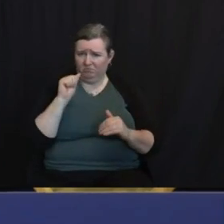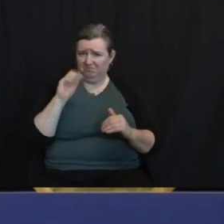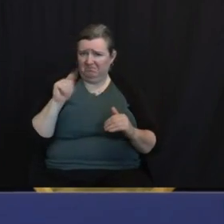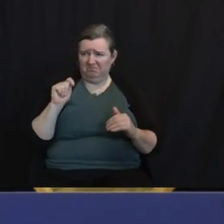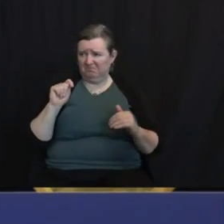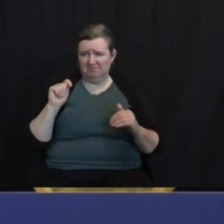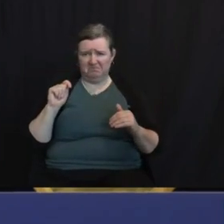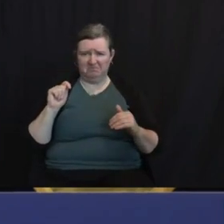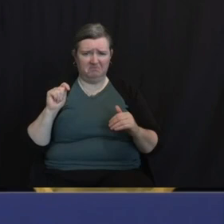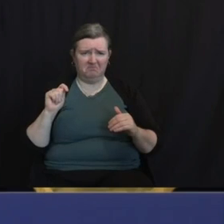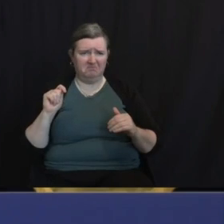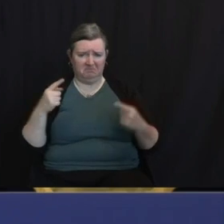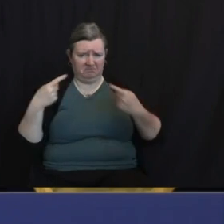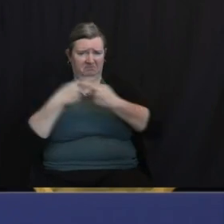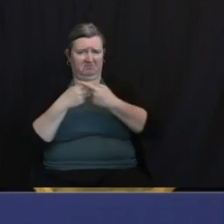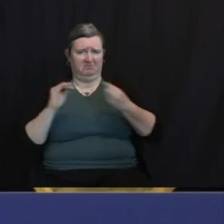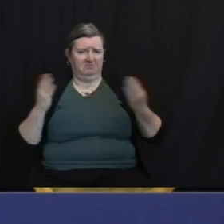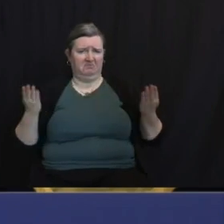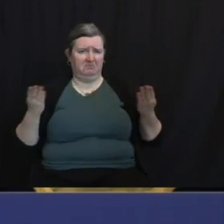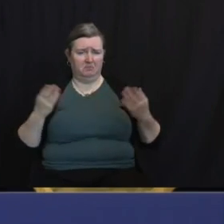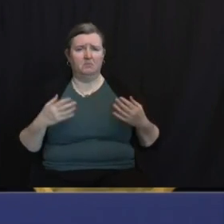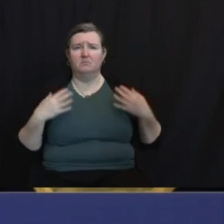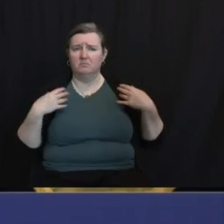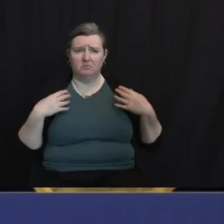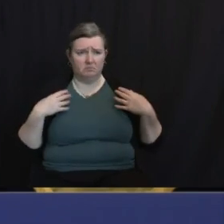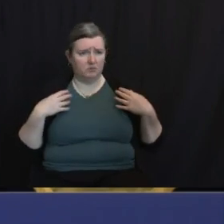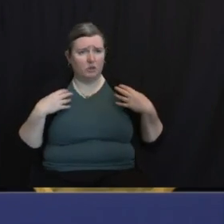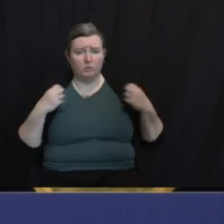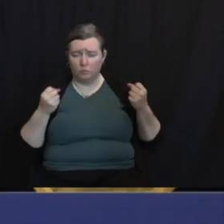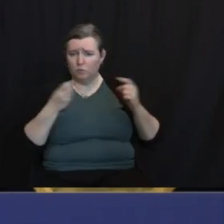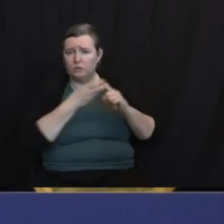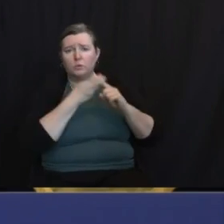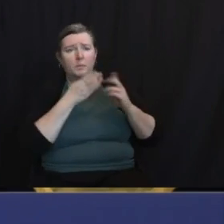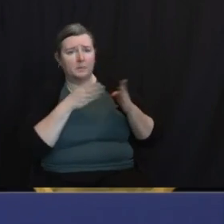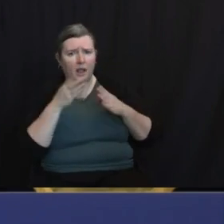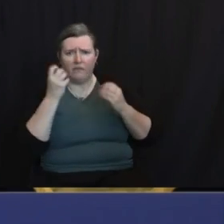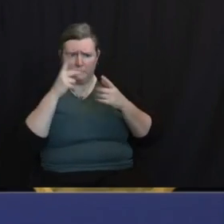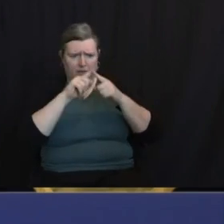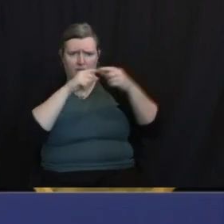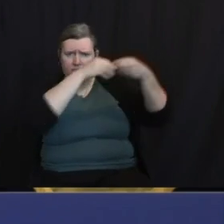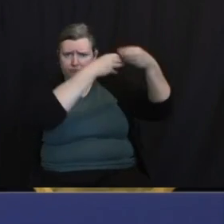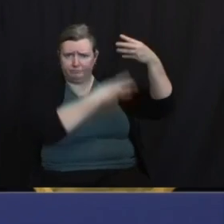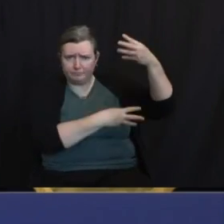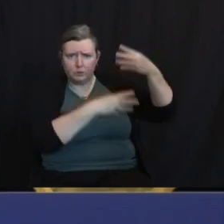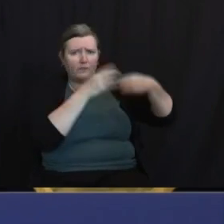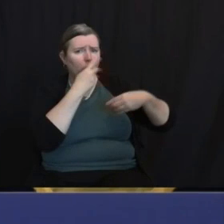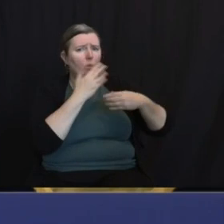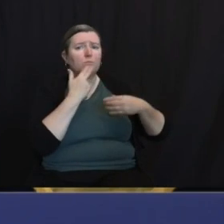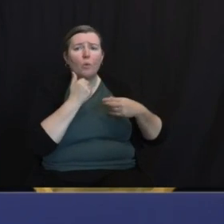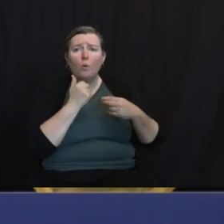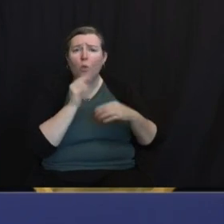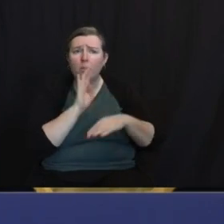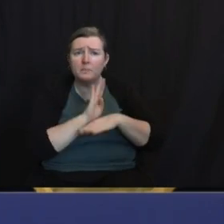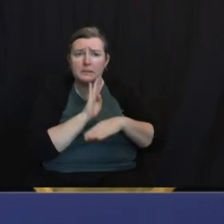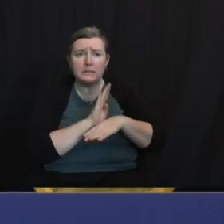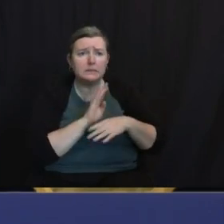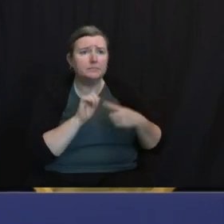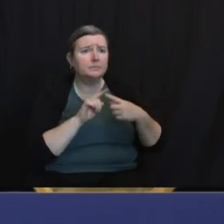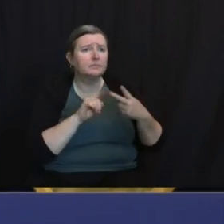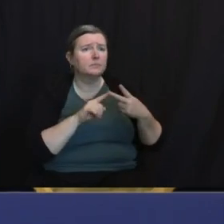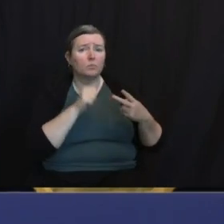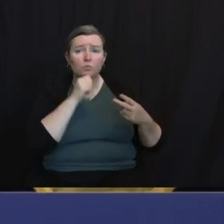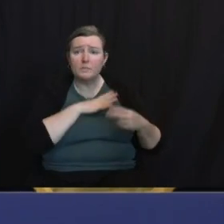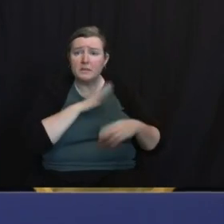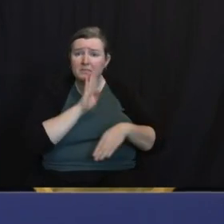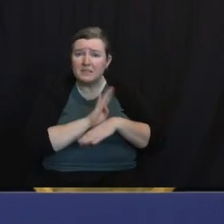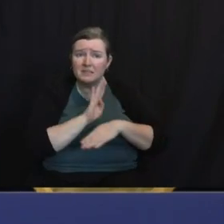exciting pieces to it, including small business, Main Street, venture capital, minority women, veterans firms,